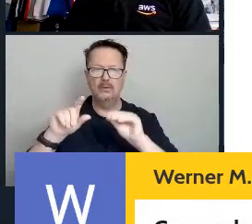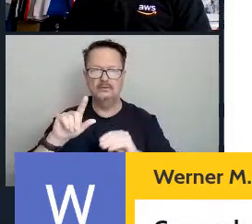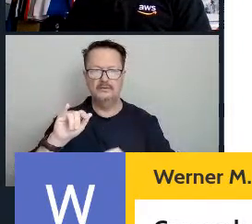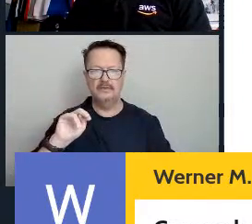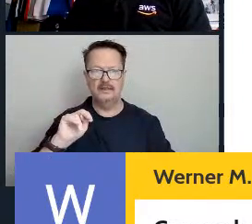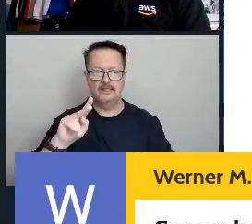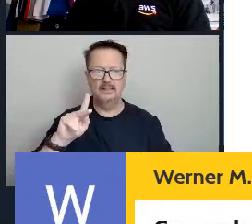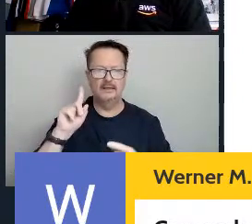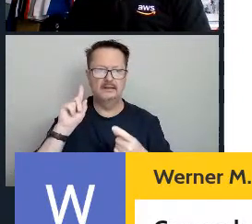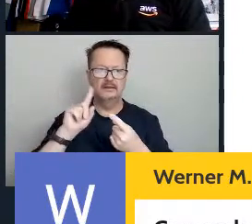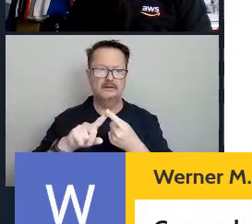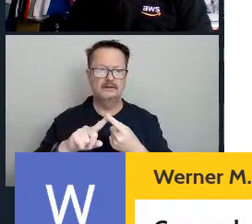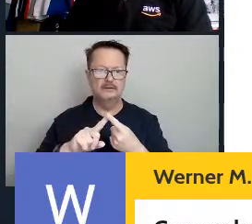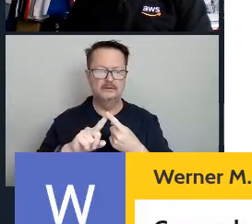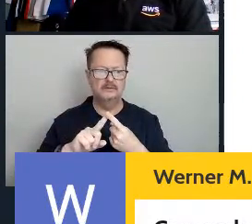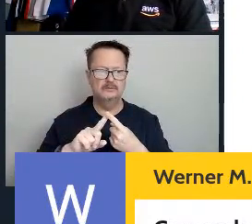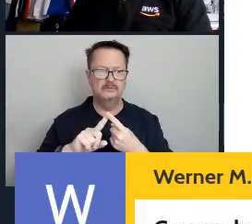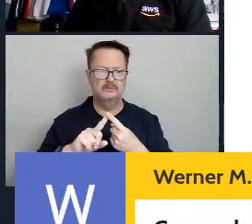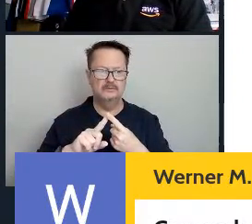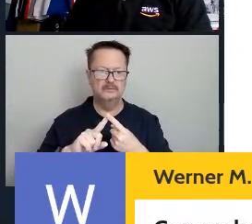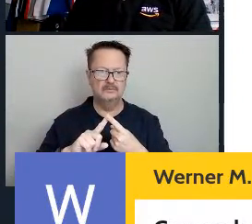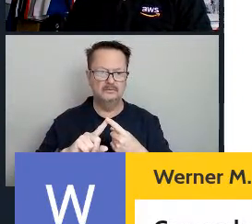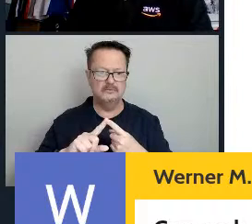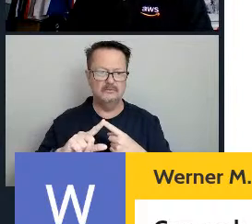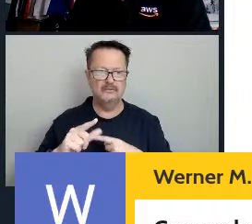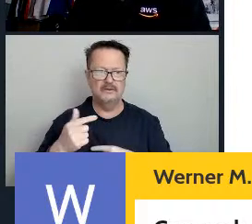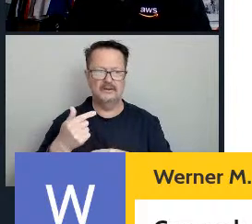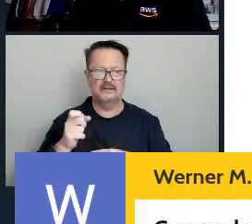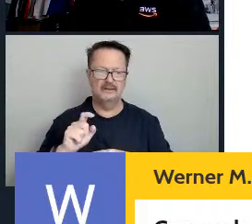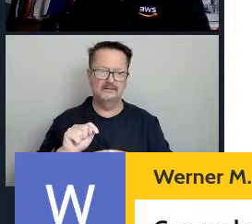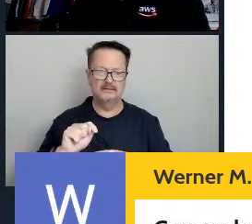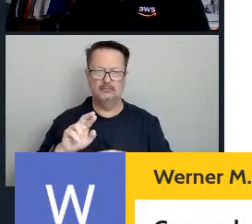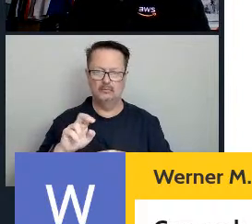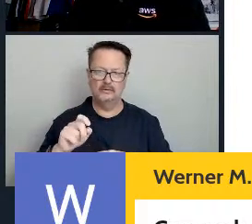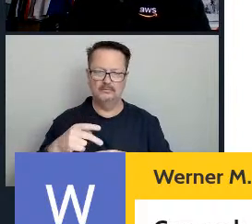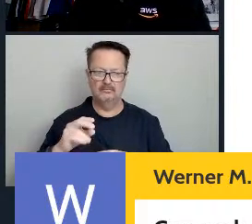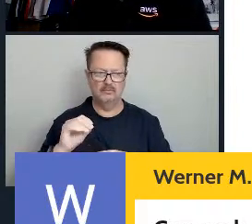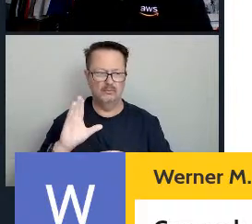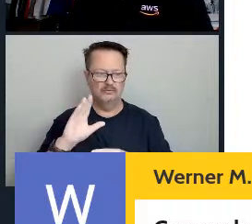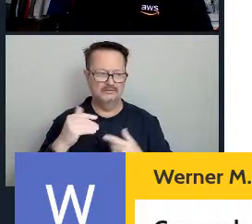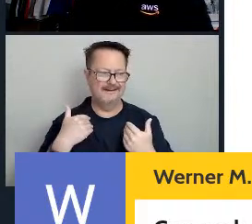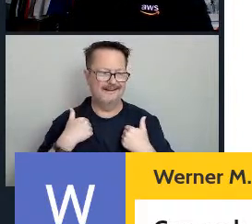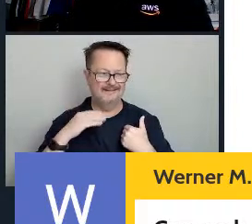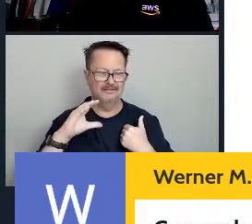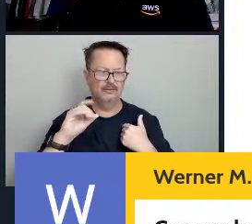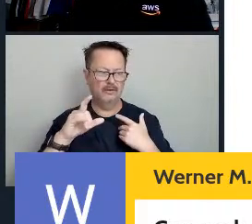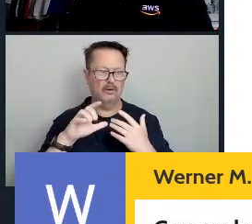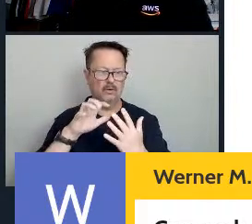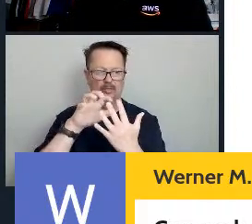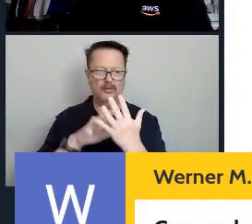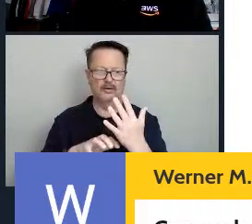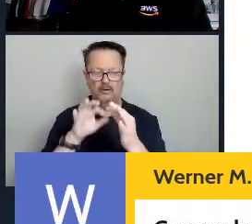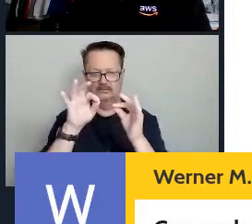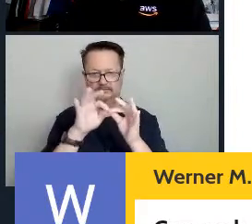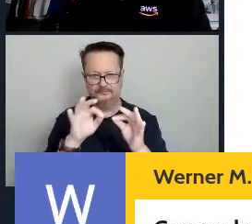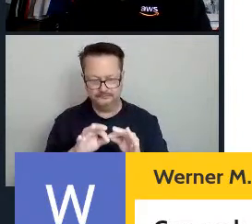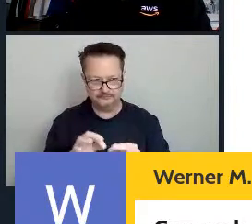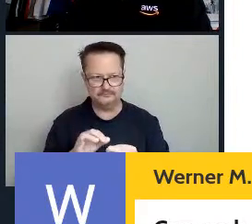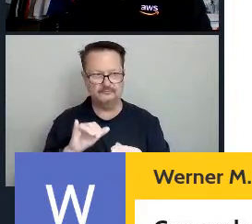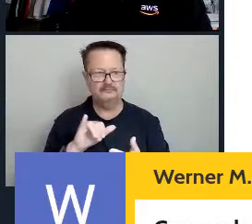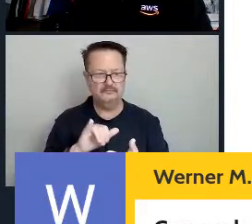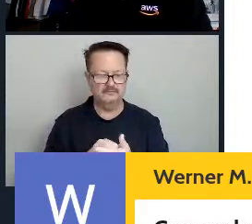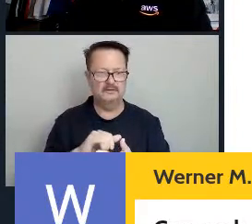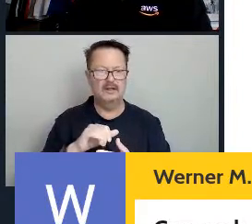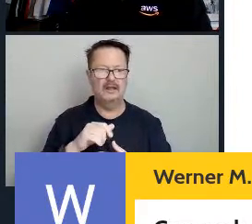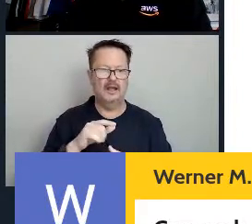to the GitHub repo, which has all the code on there as well. Yes, because it's easier to copy and paste, and I